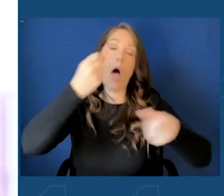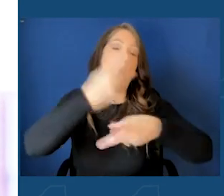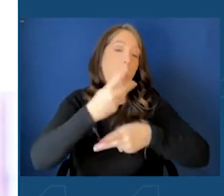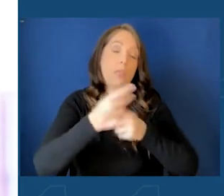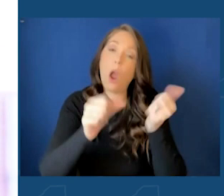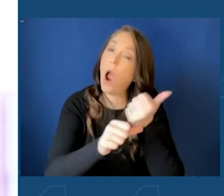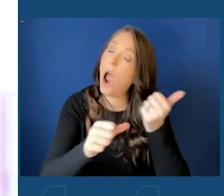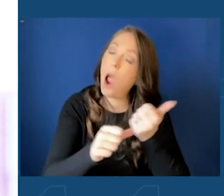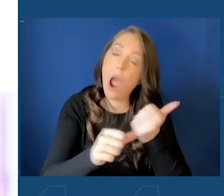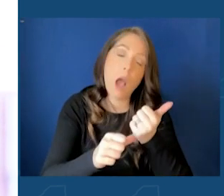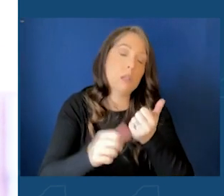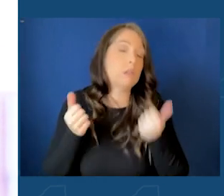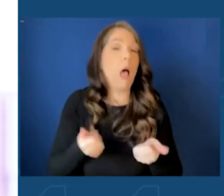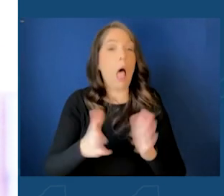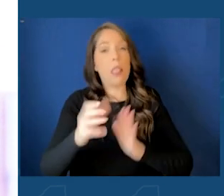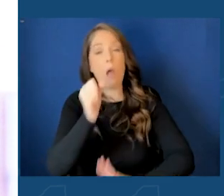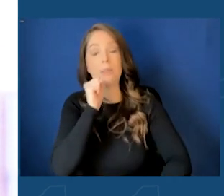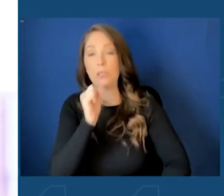age in place.